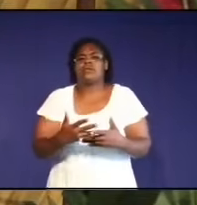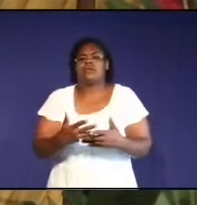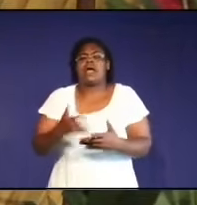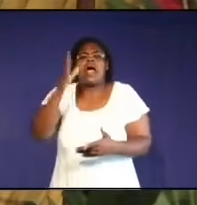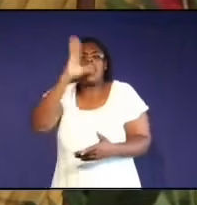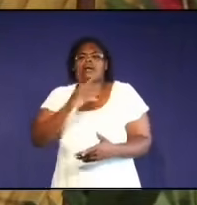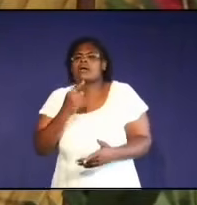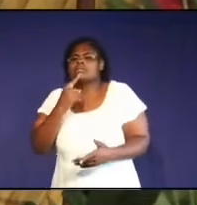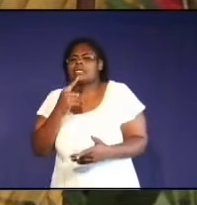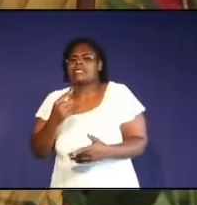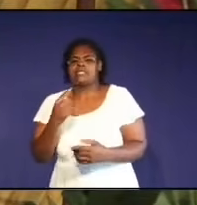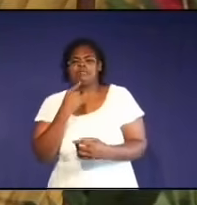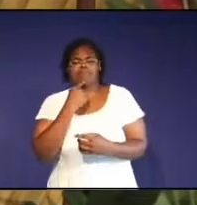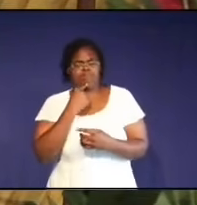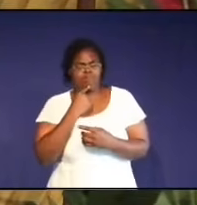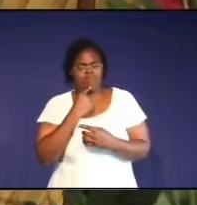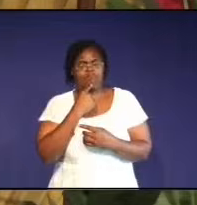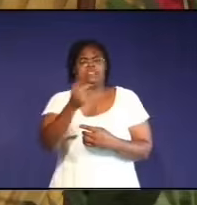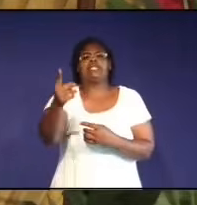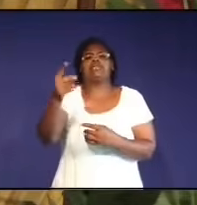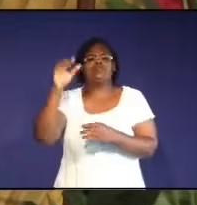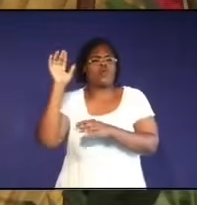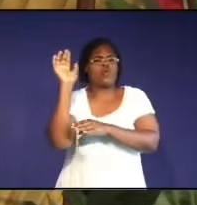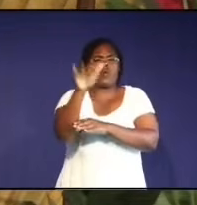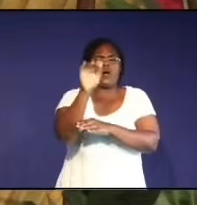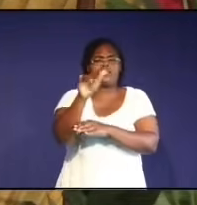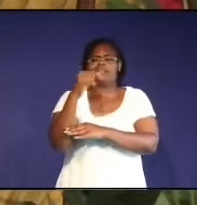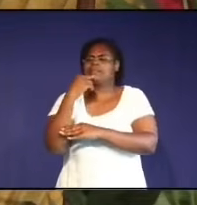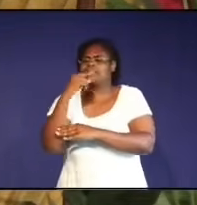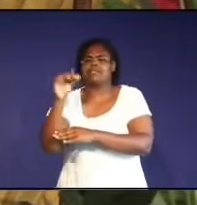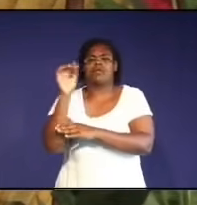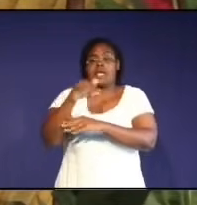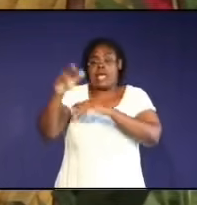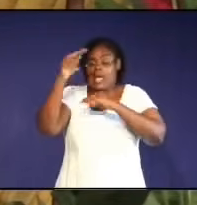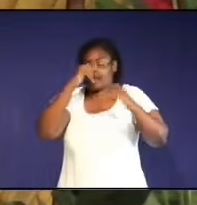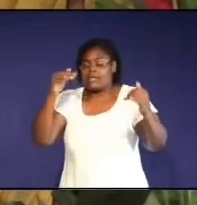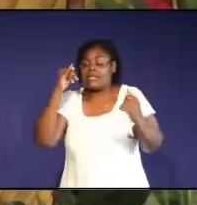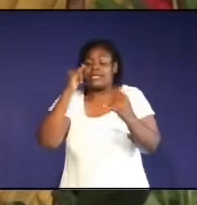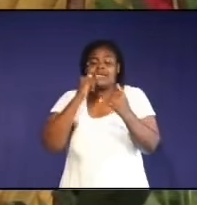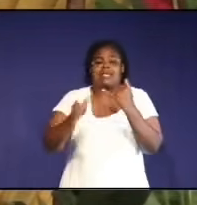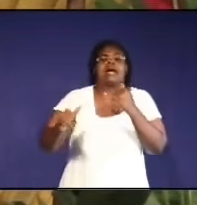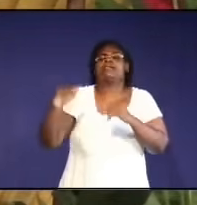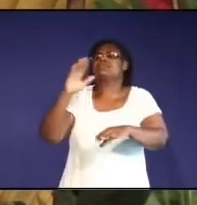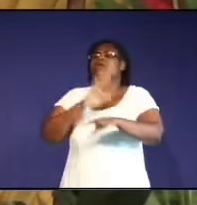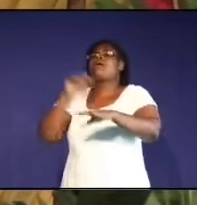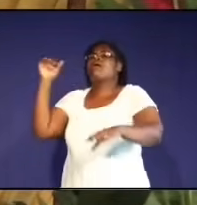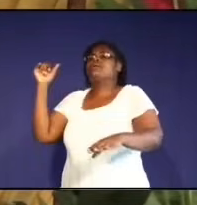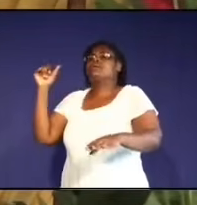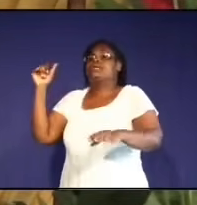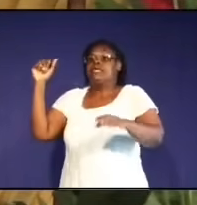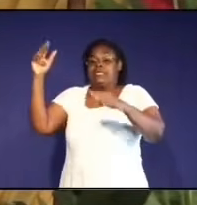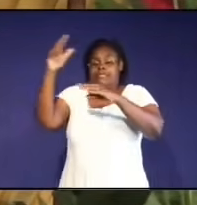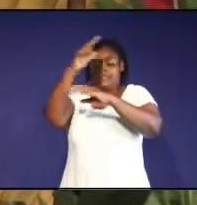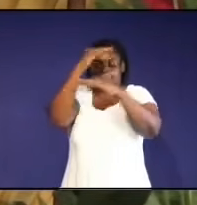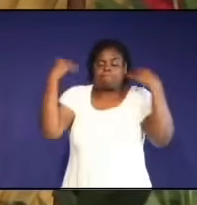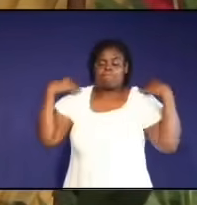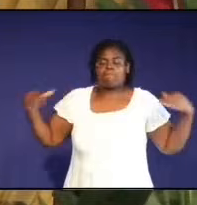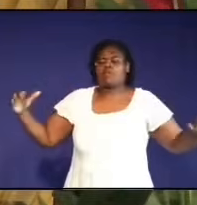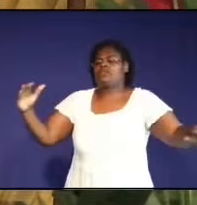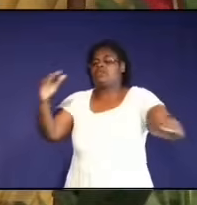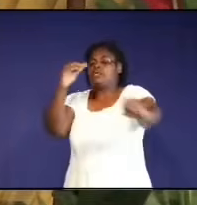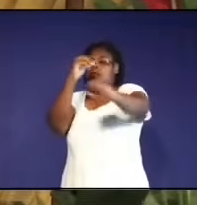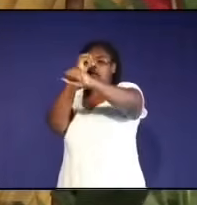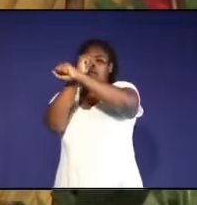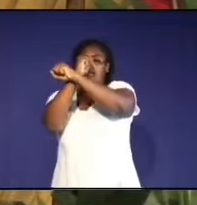you the gospel. I'm sending you the warning. I'm sending you heaven's last call. The angels are holding back destruction.